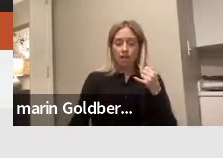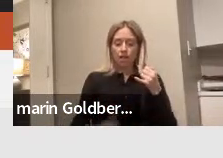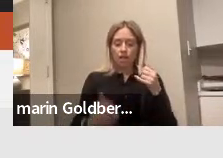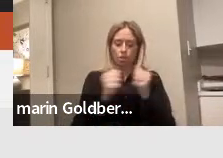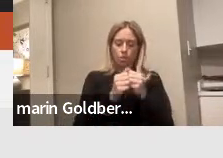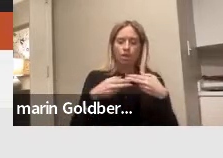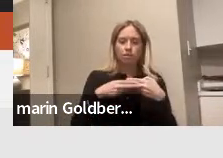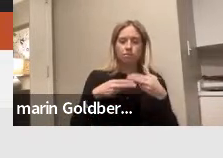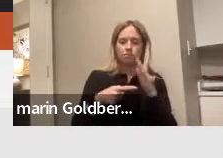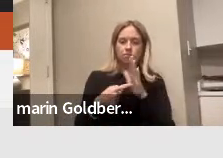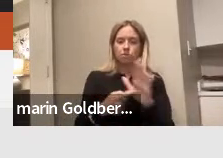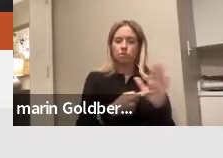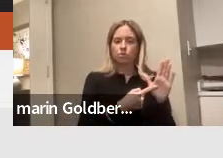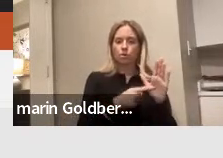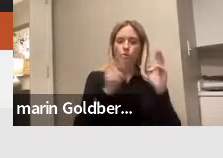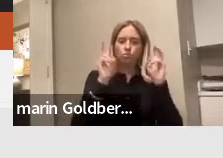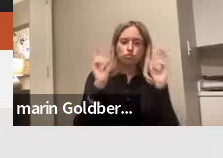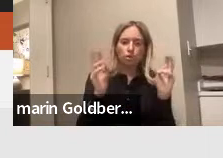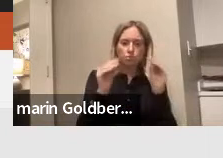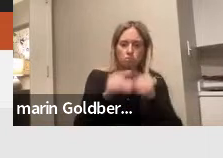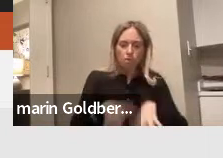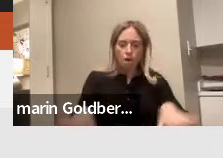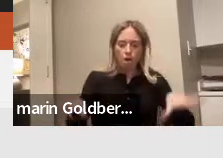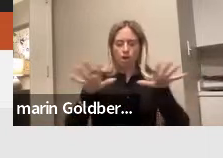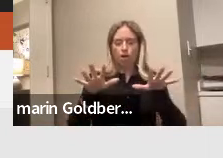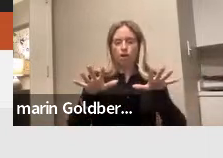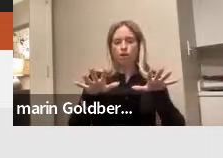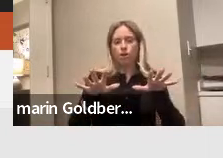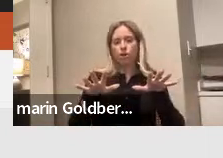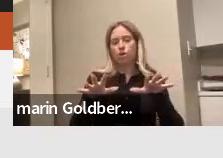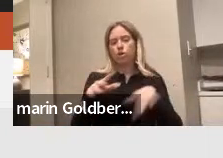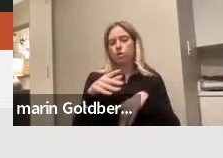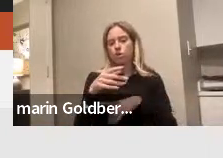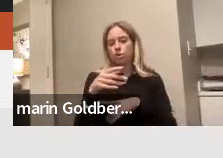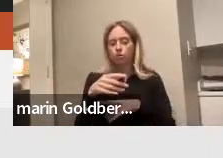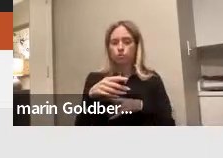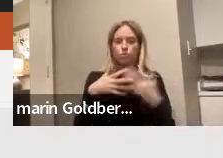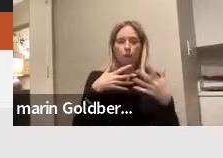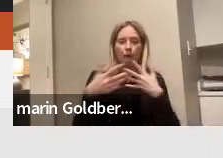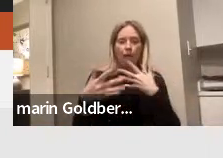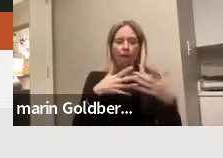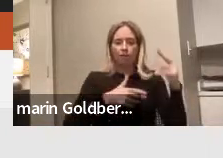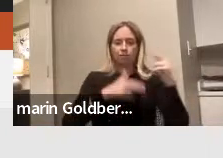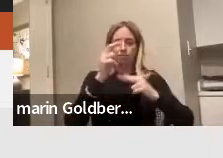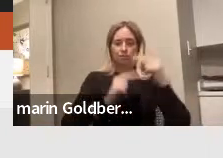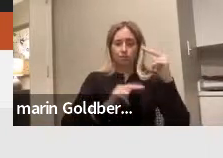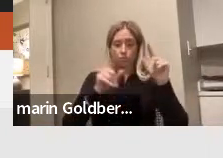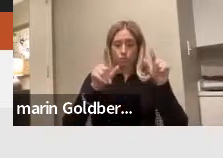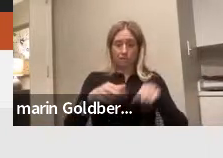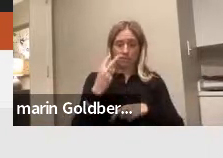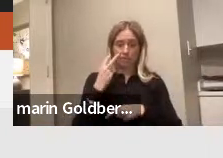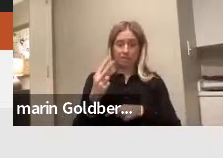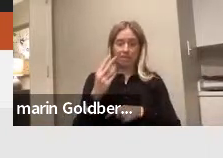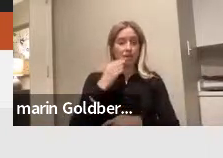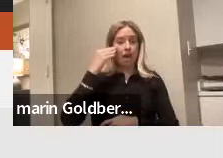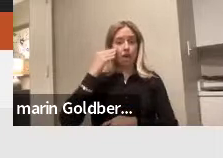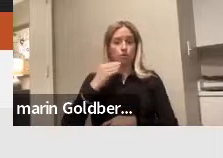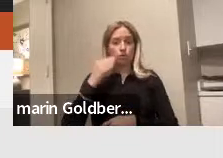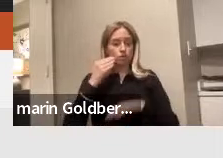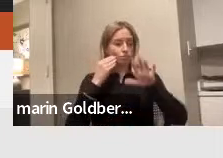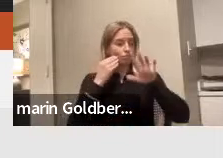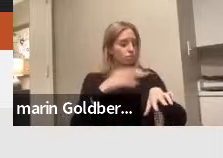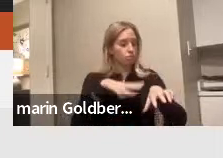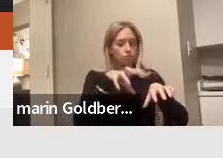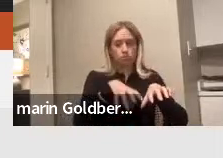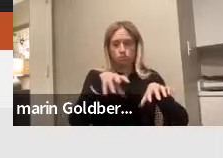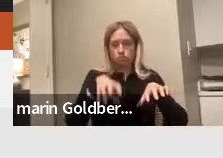slide that shows the subject property, which is the gray building. Again, you can see the houses that are next to it vary